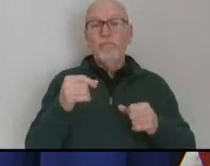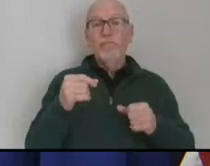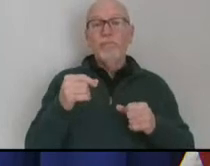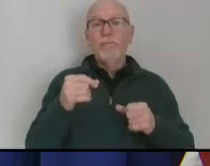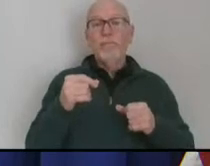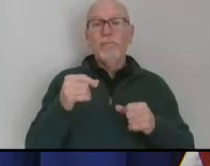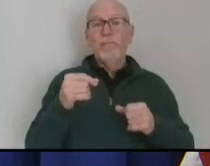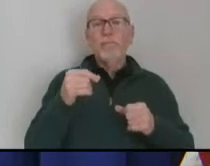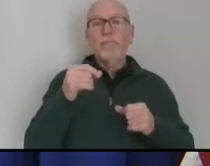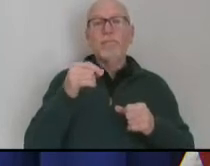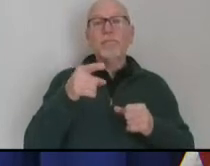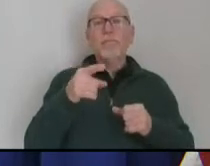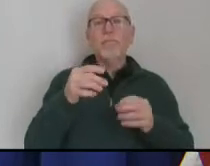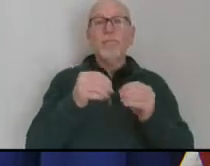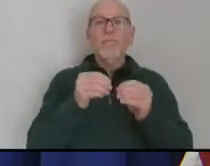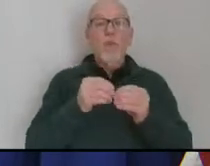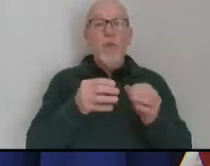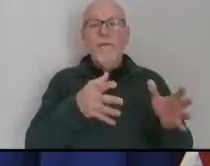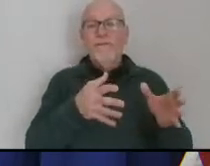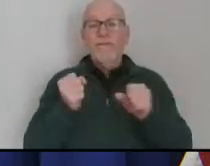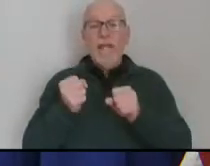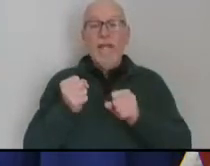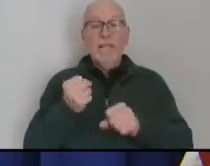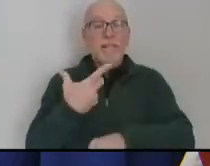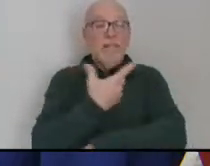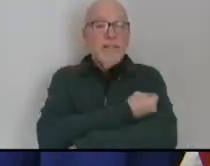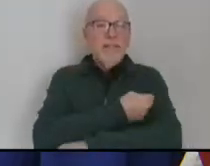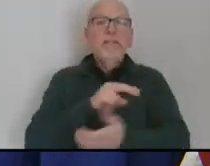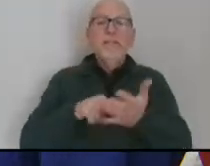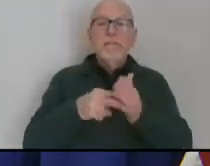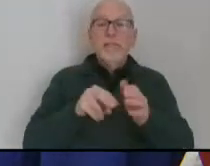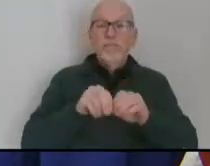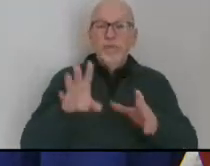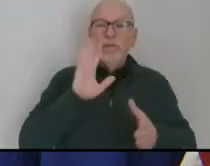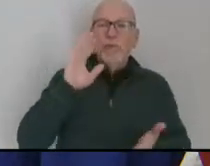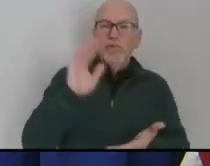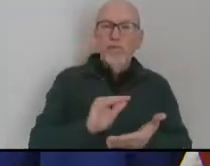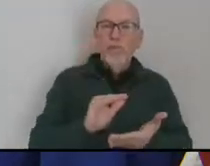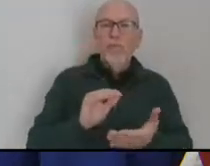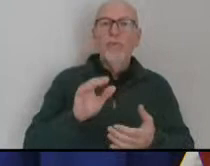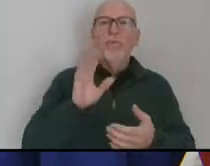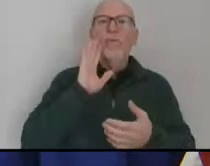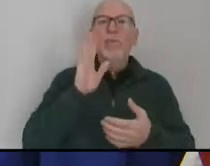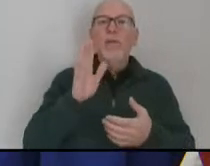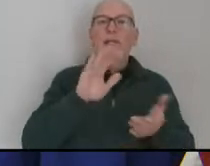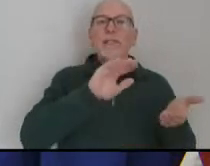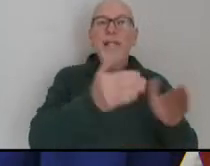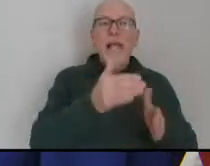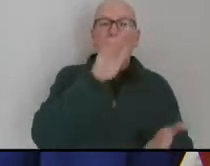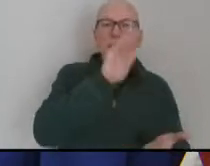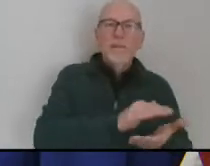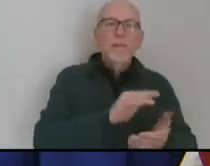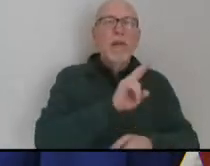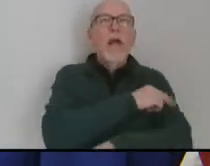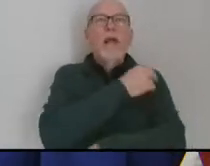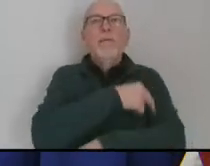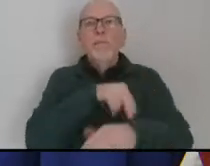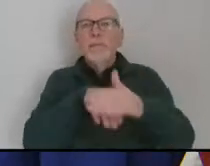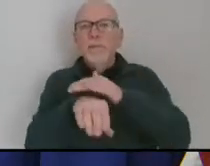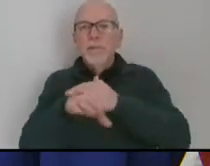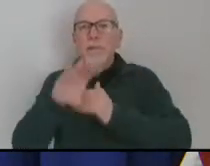the faster immunization, the slower the spread, or we'll bring down deaths and we'll bring down hospitalization rates.